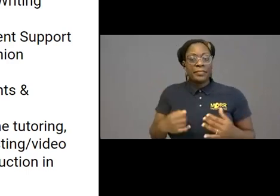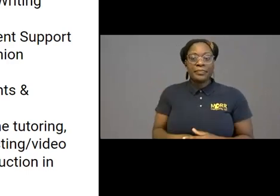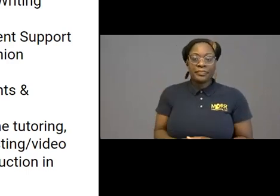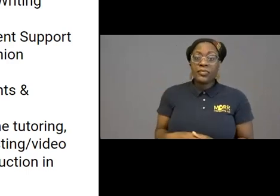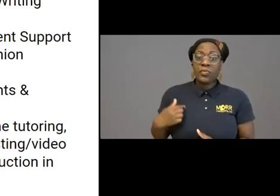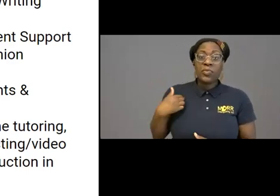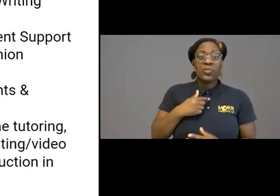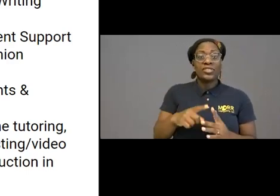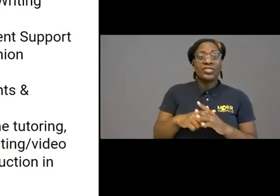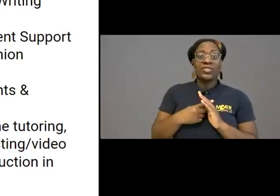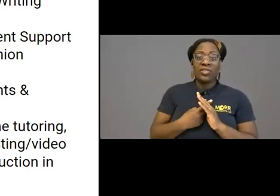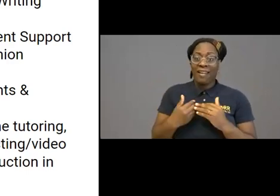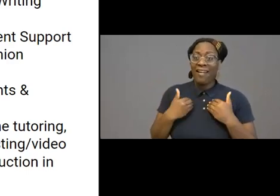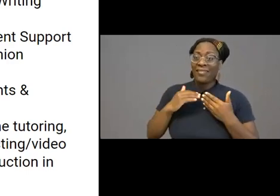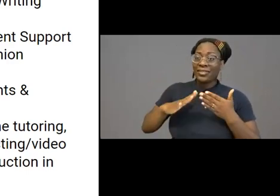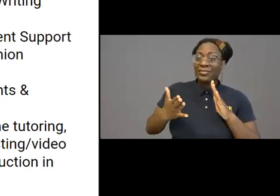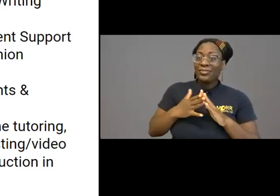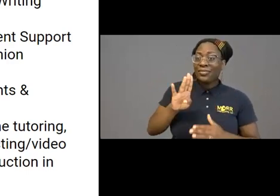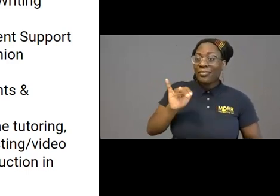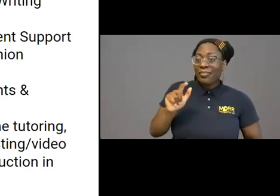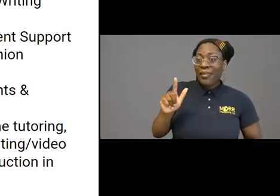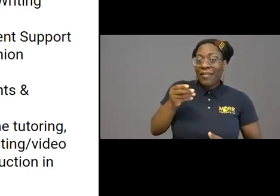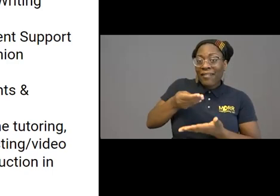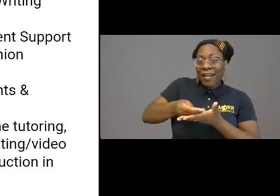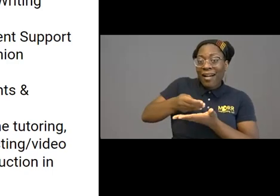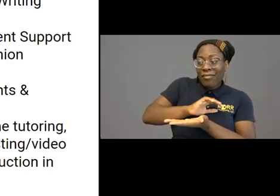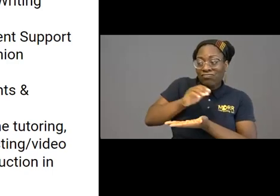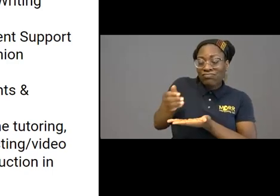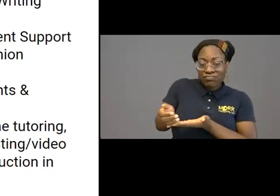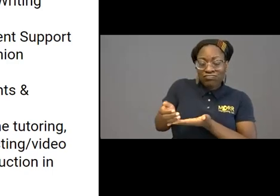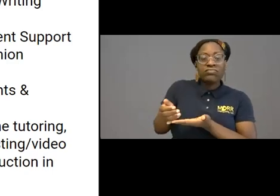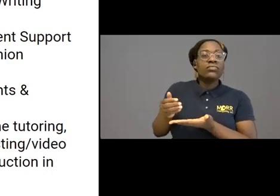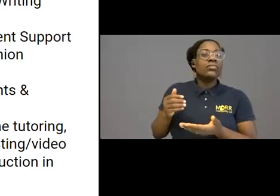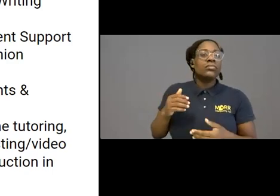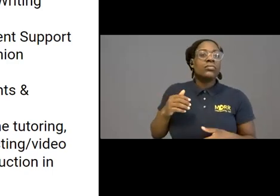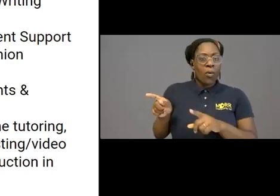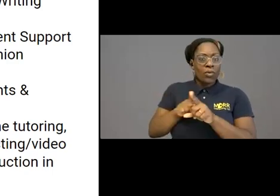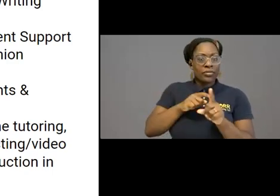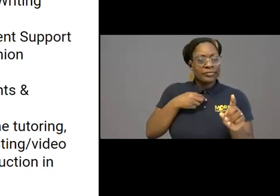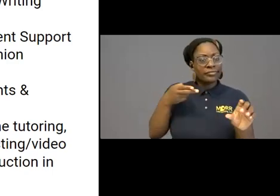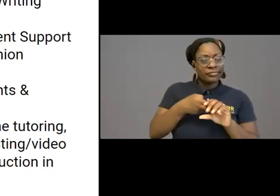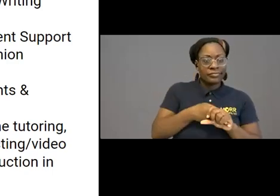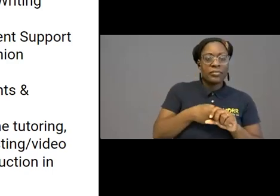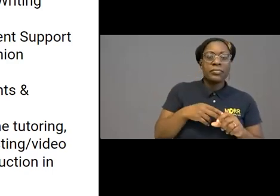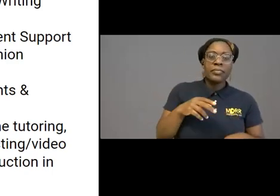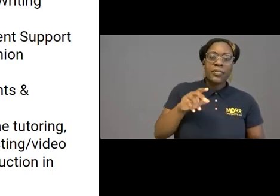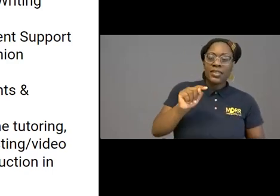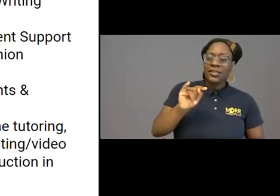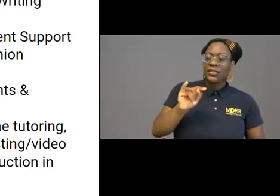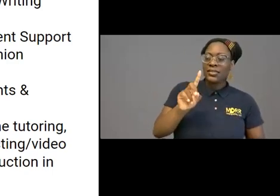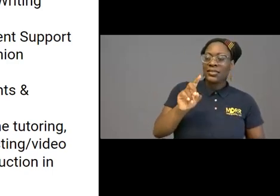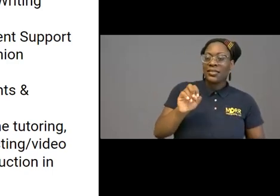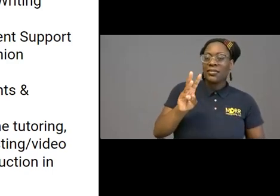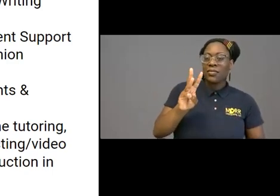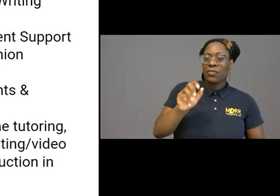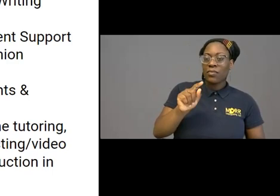I'm also the treasurer of, that's called the Tidewater Solidarity Bail Fund. But so that's kind of my